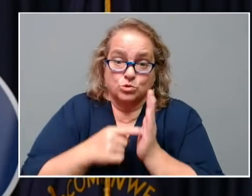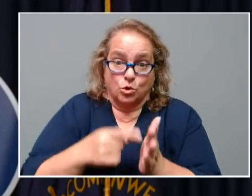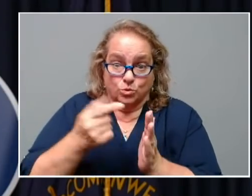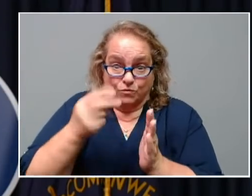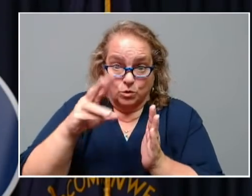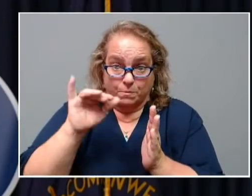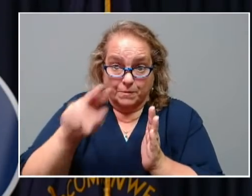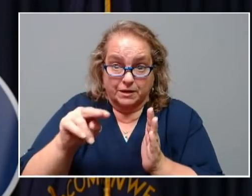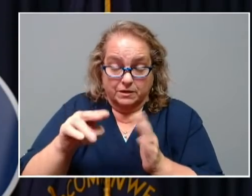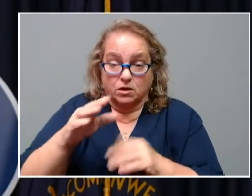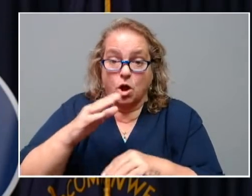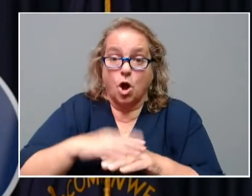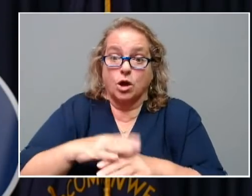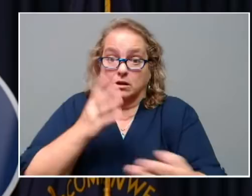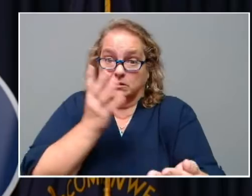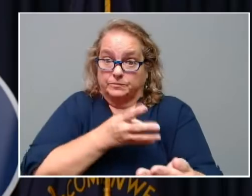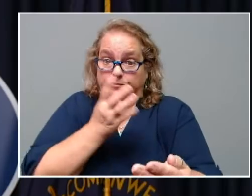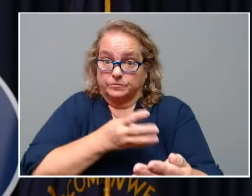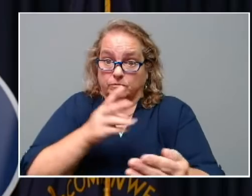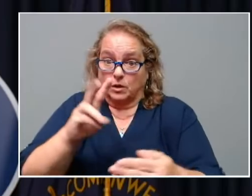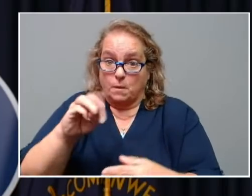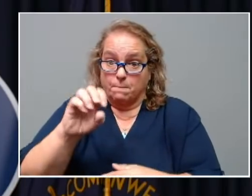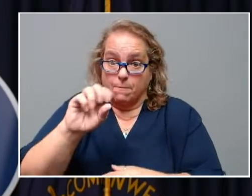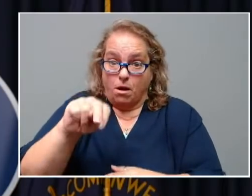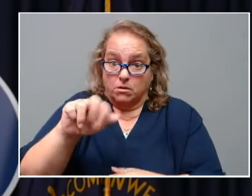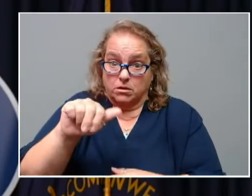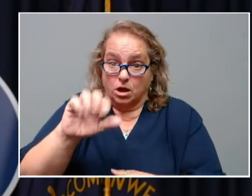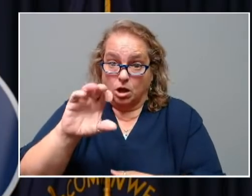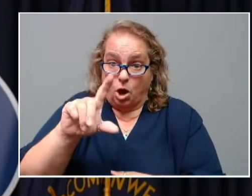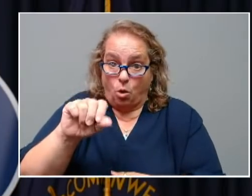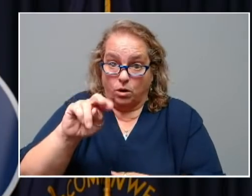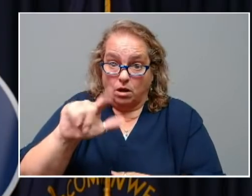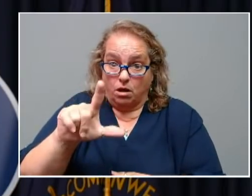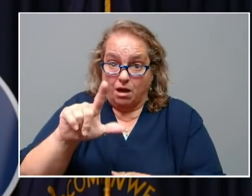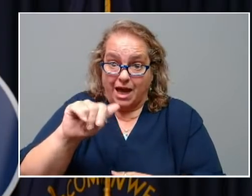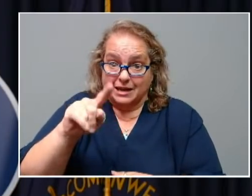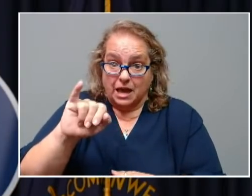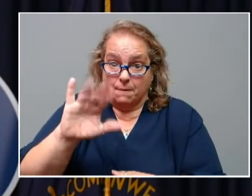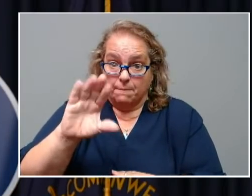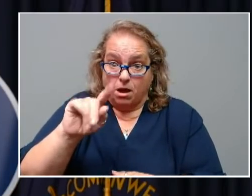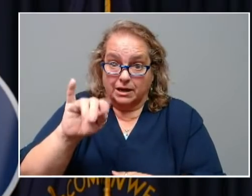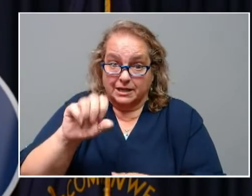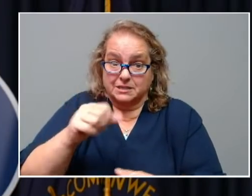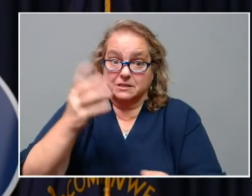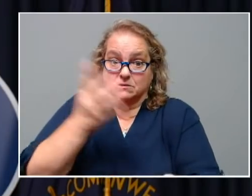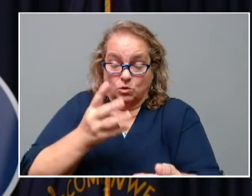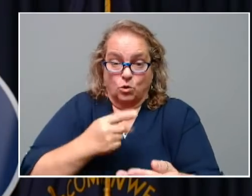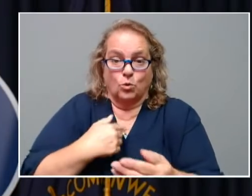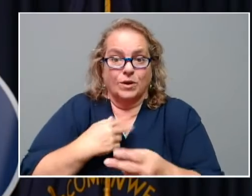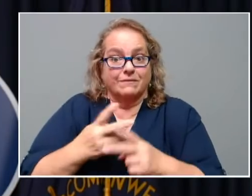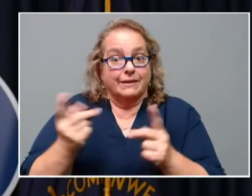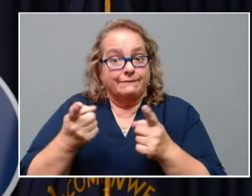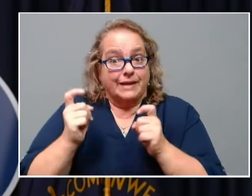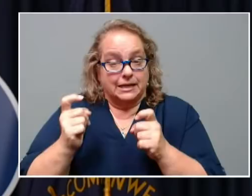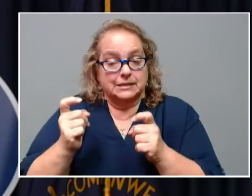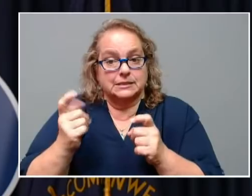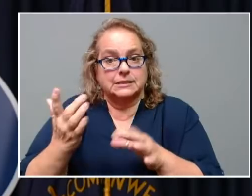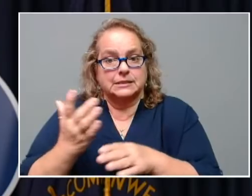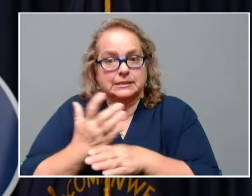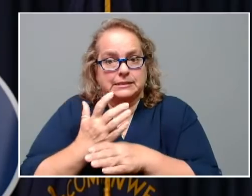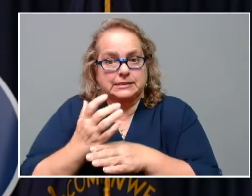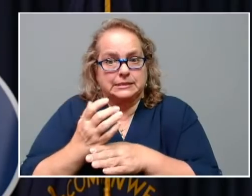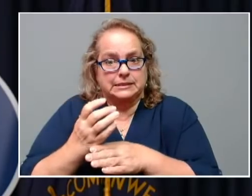monoclonal antibodies. We are very quickly approaching using more